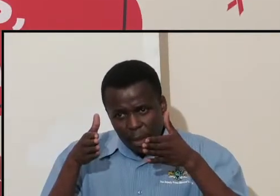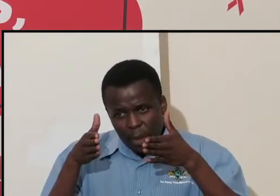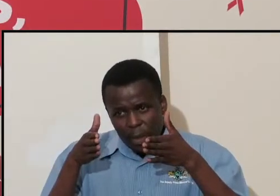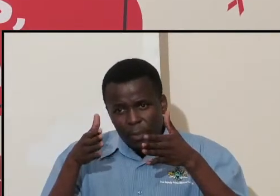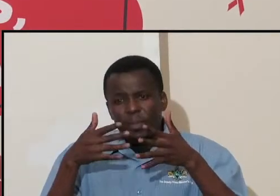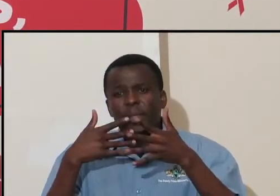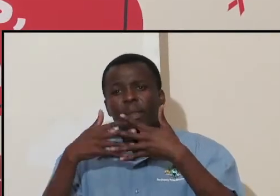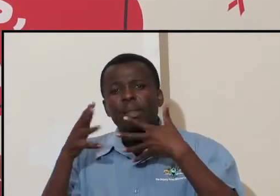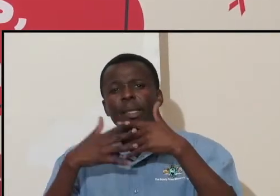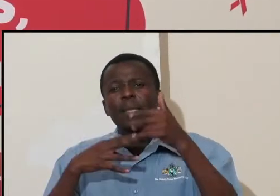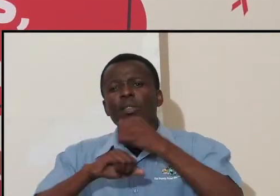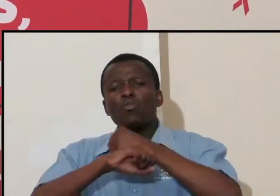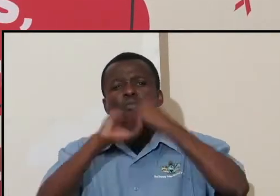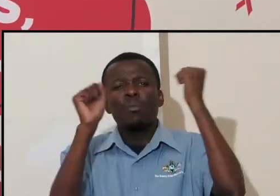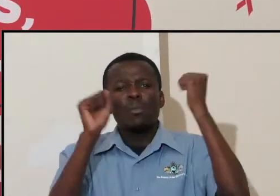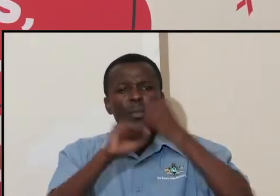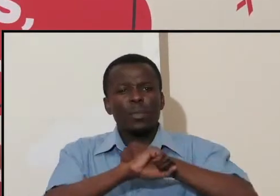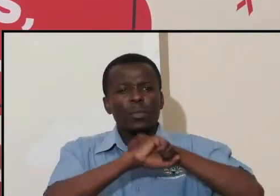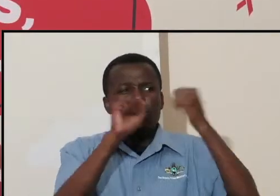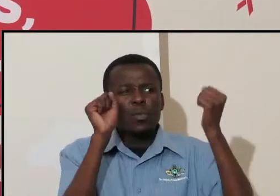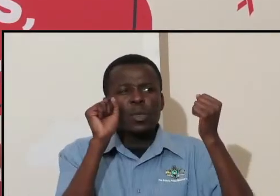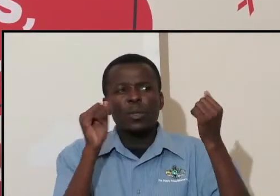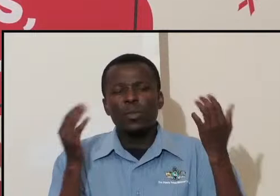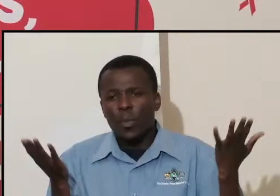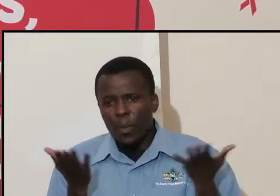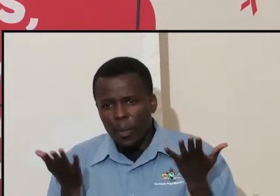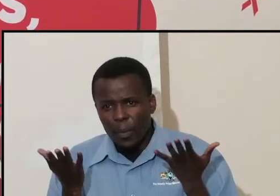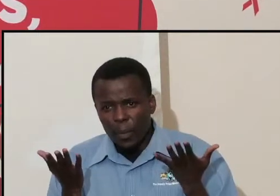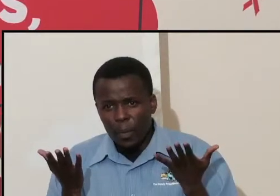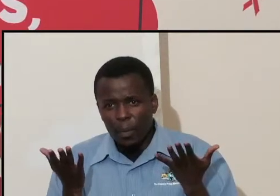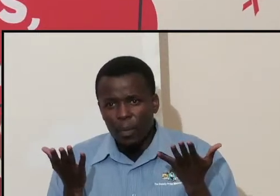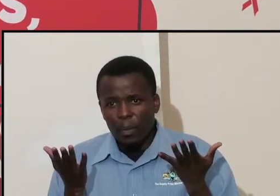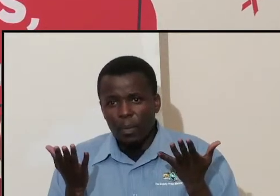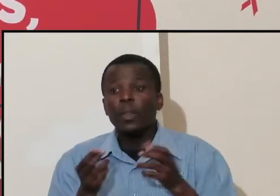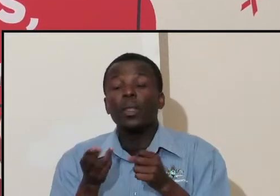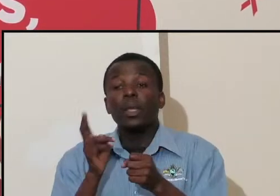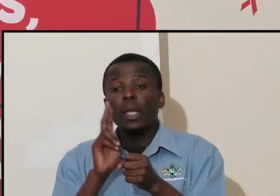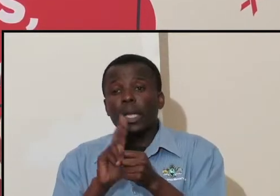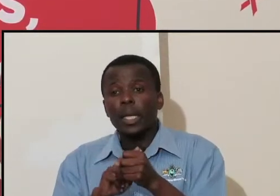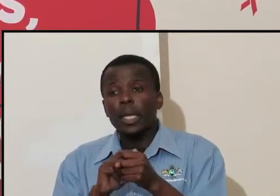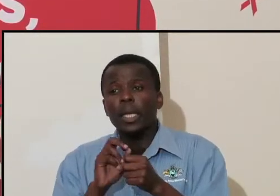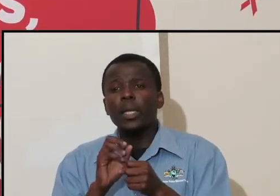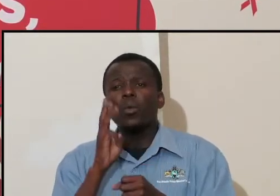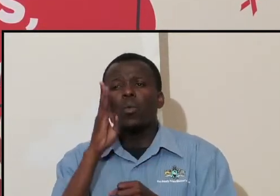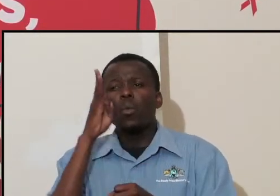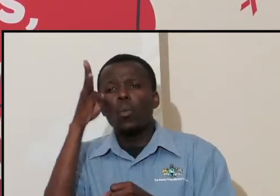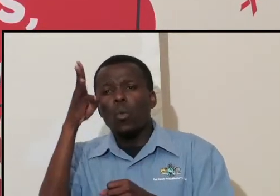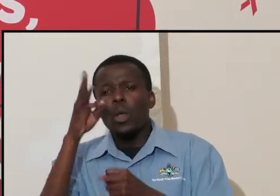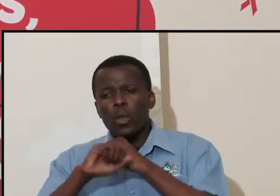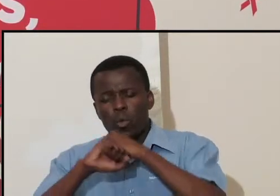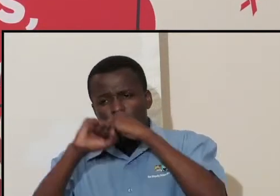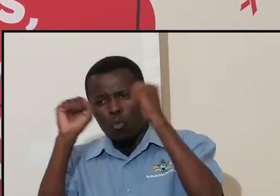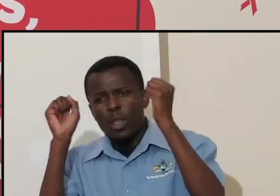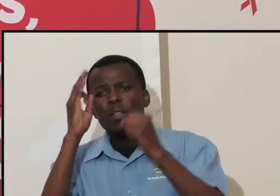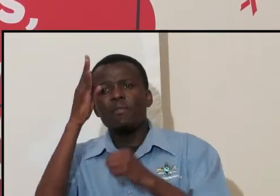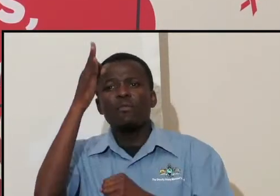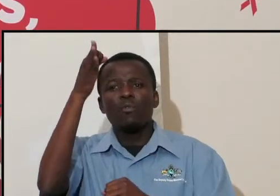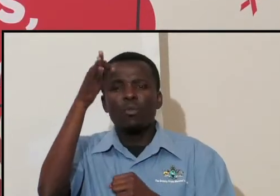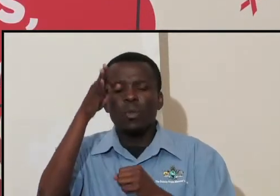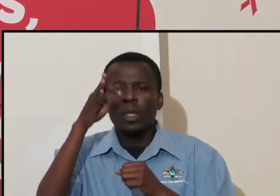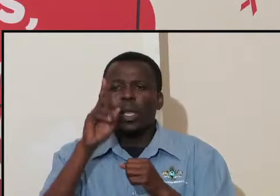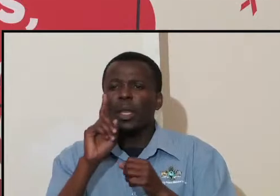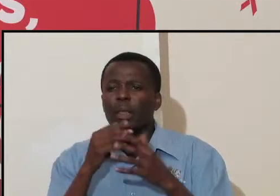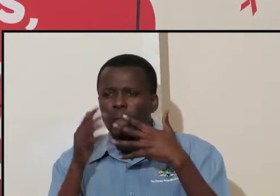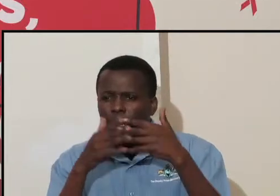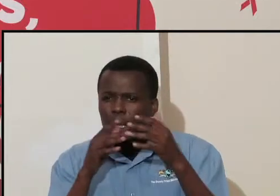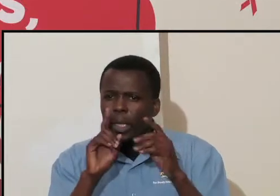us successful to this response and that will make us successful to the response in the future. It